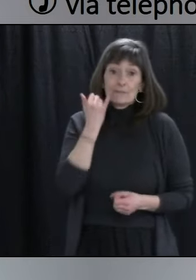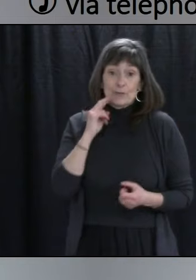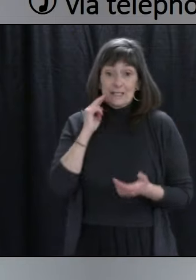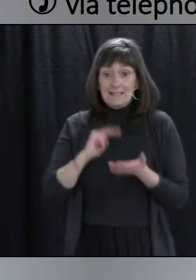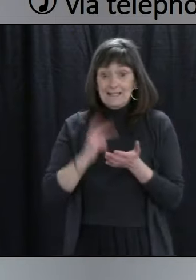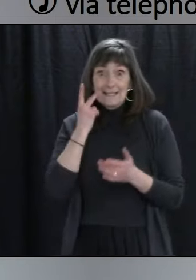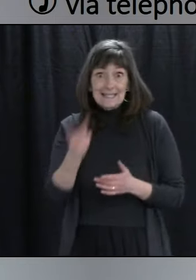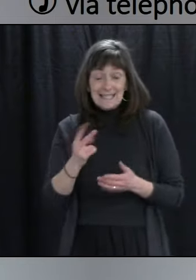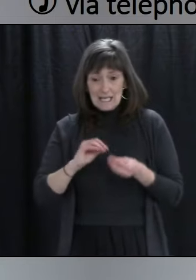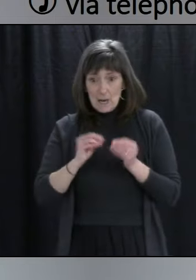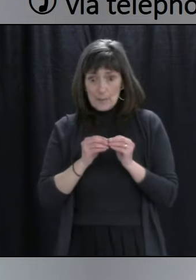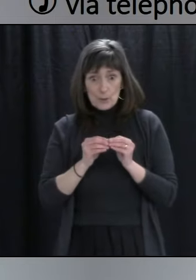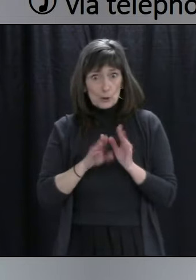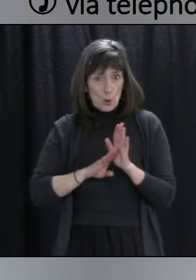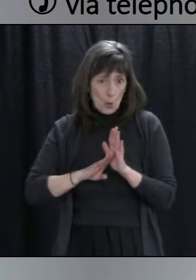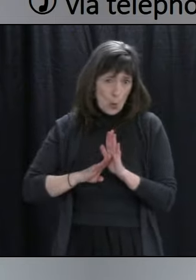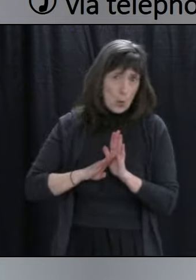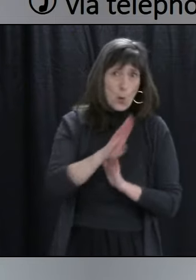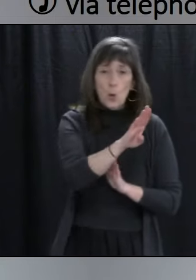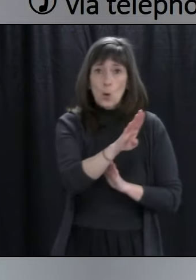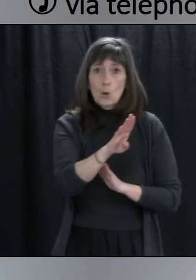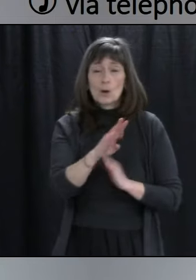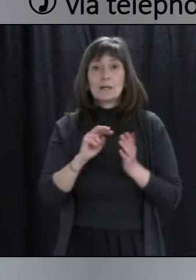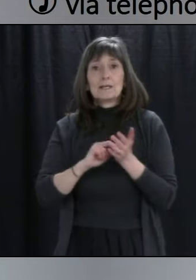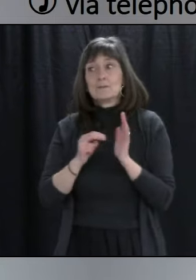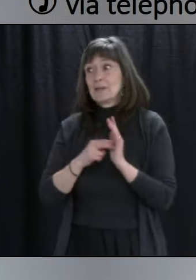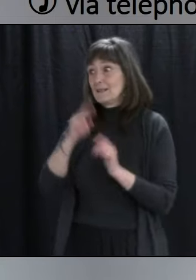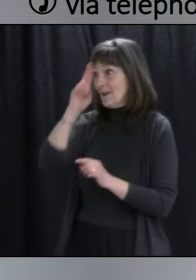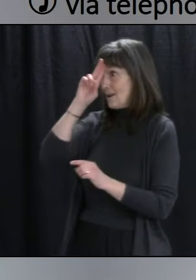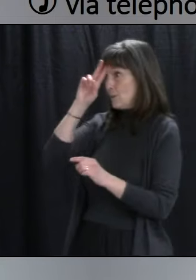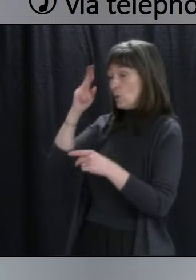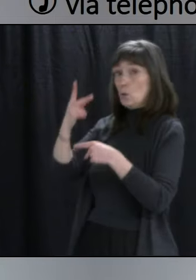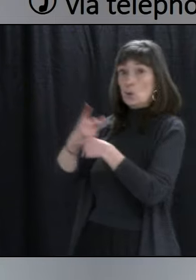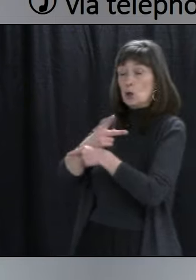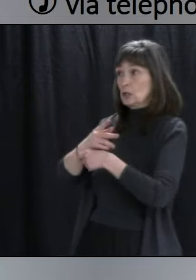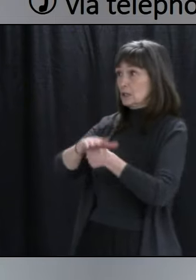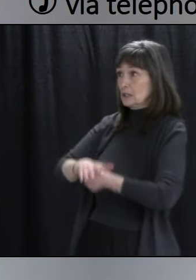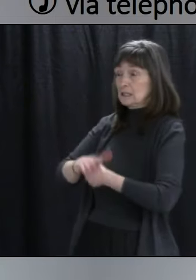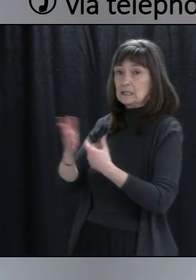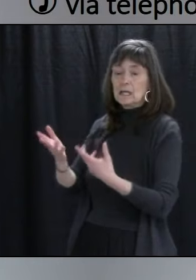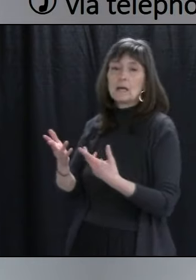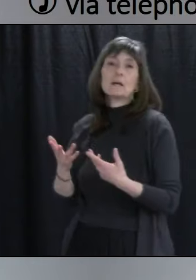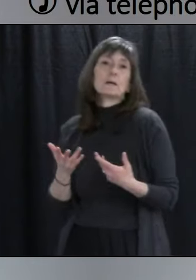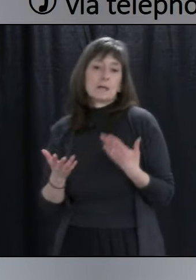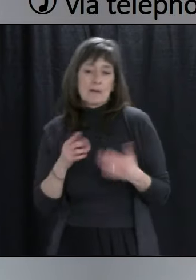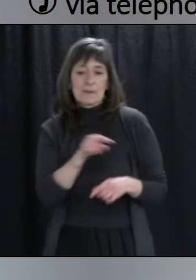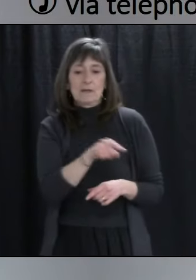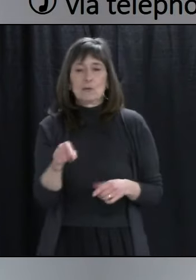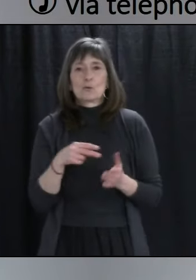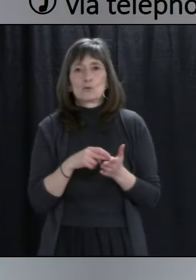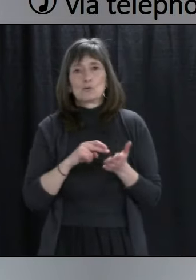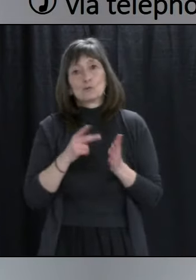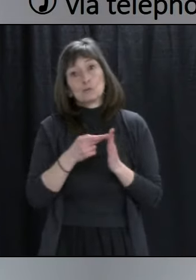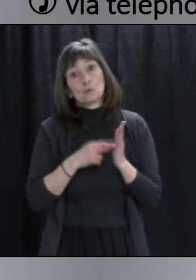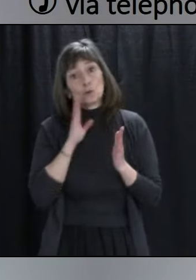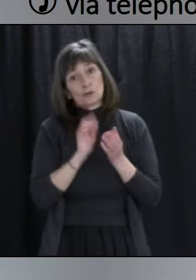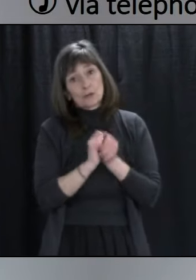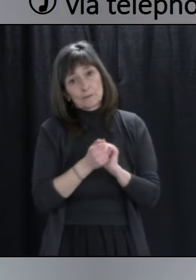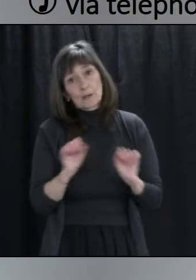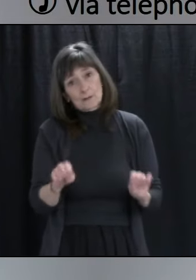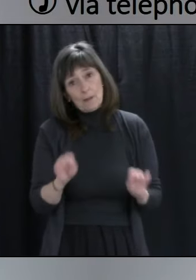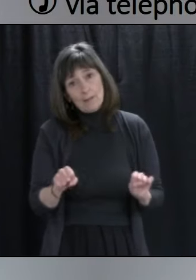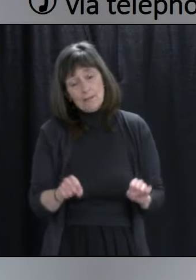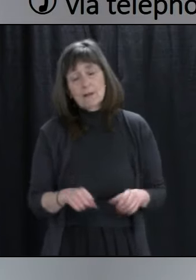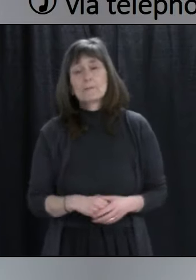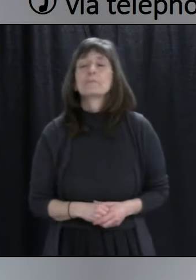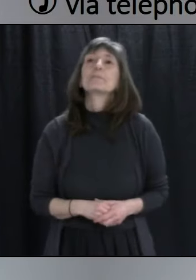situation in the acute care facilities be stressed, that may then change. And with banks still being open